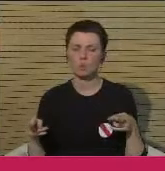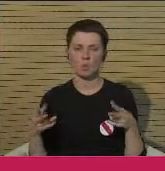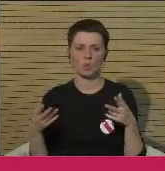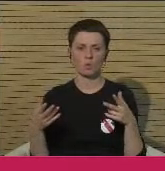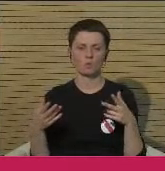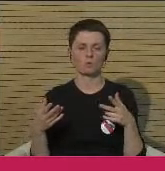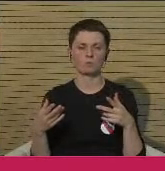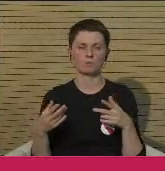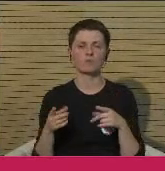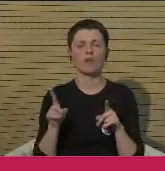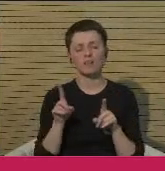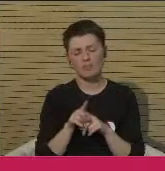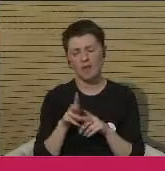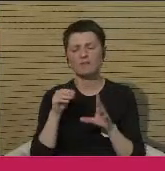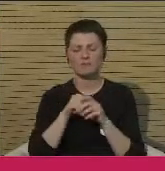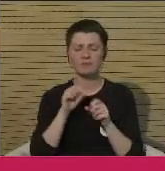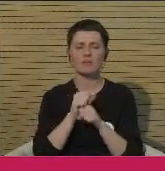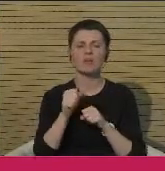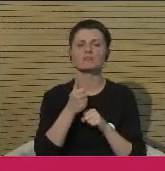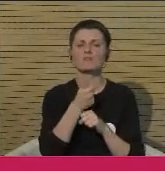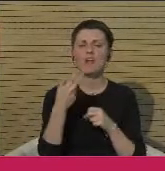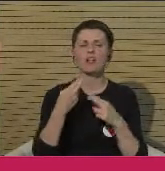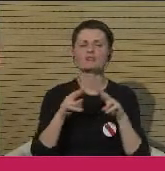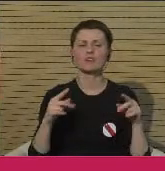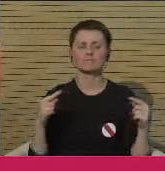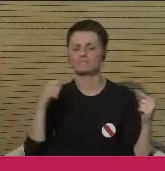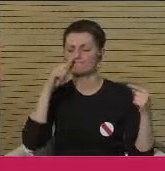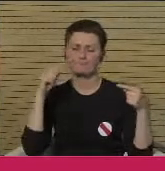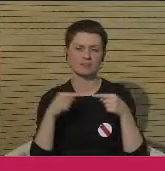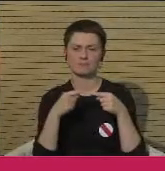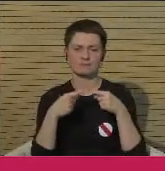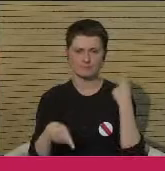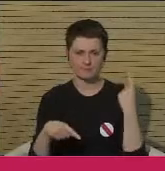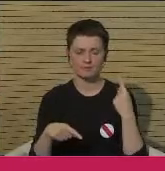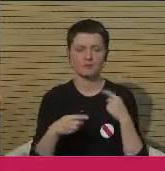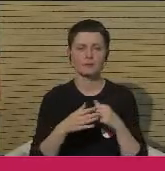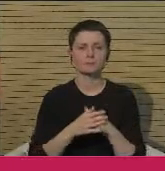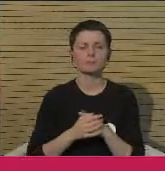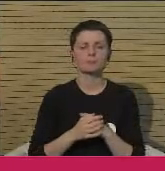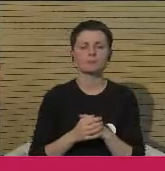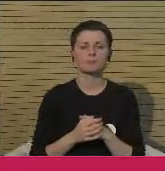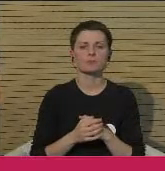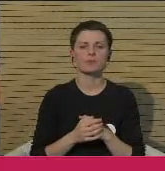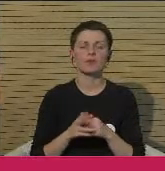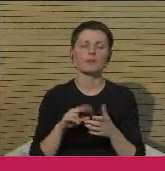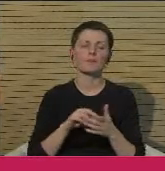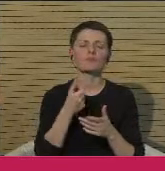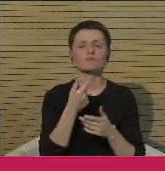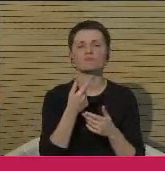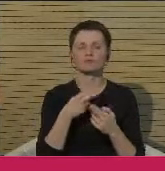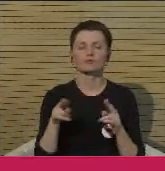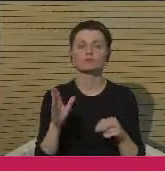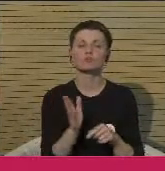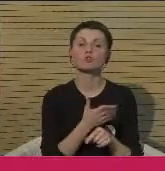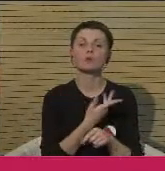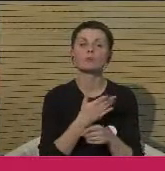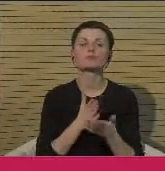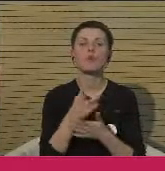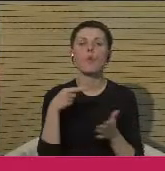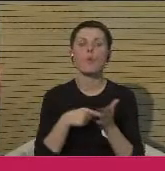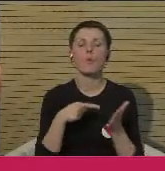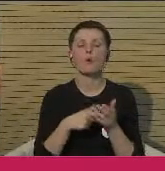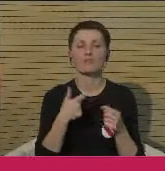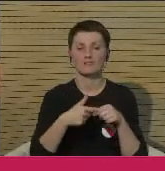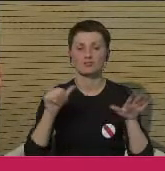diversity, and of course there are certain contradictions also coming up. One thing that is